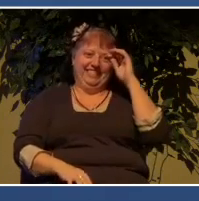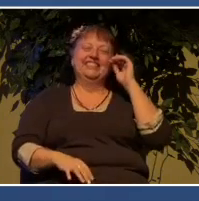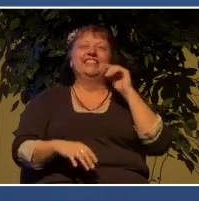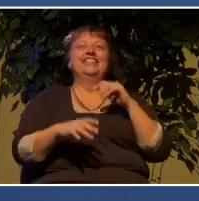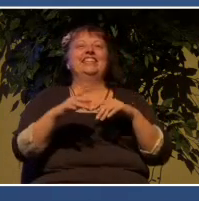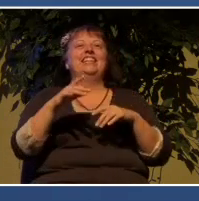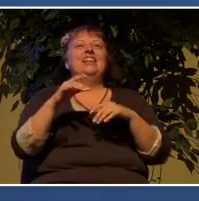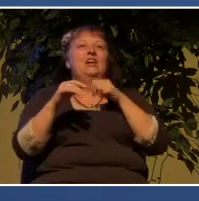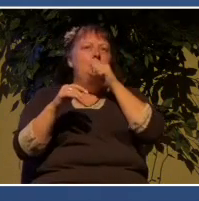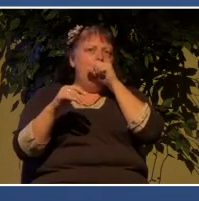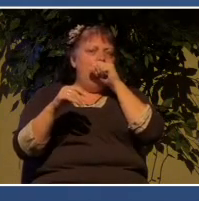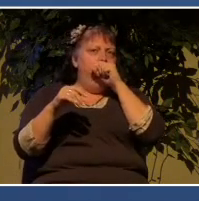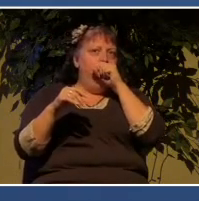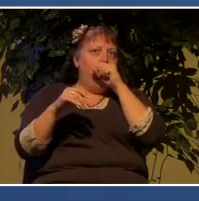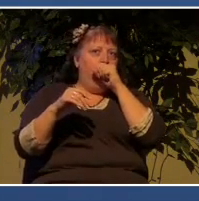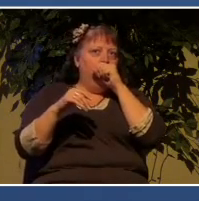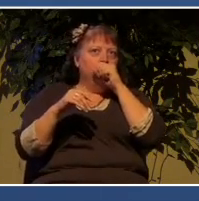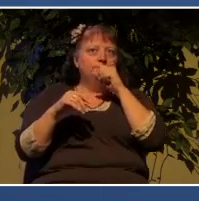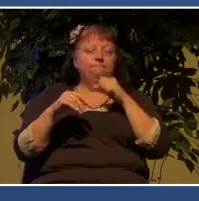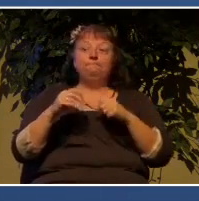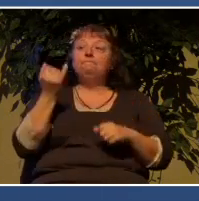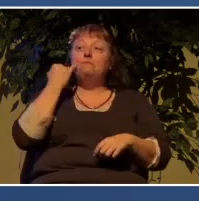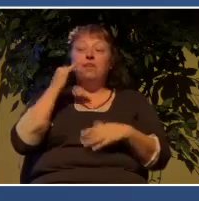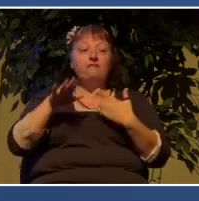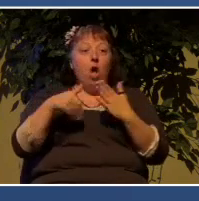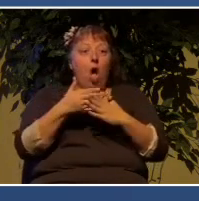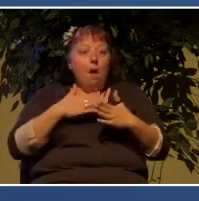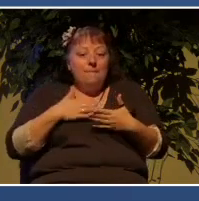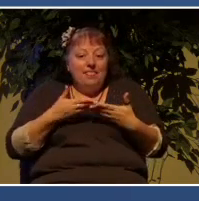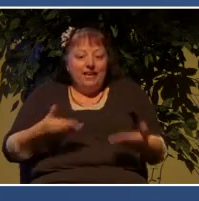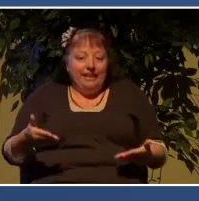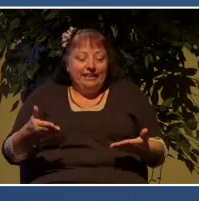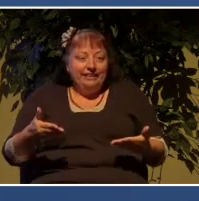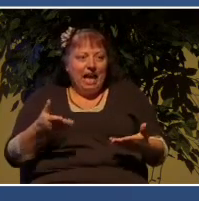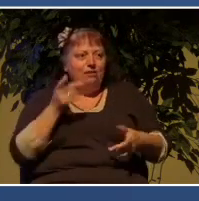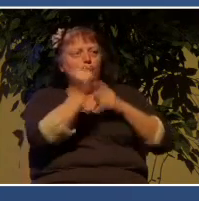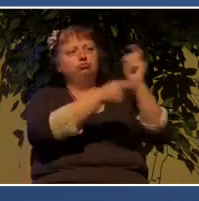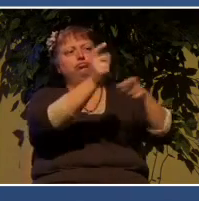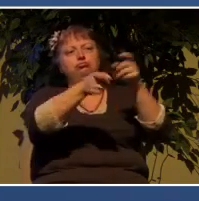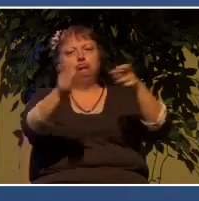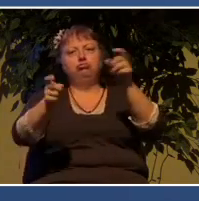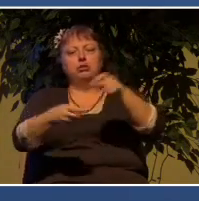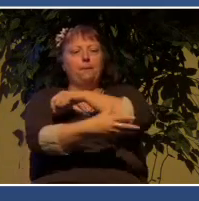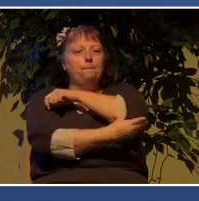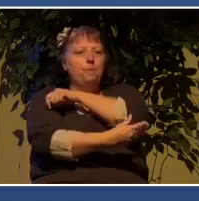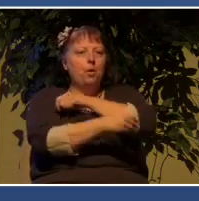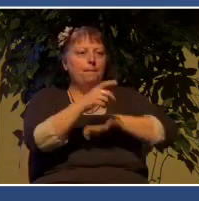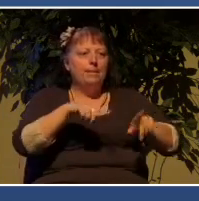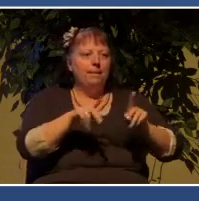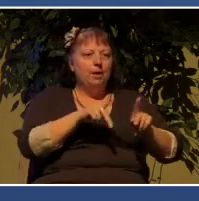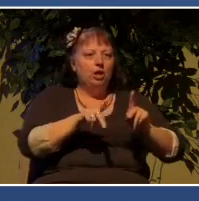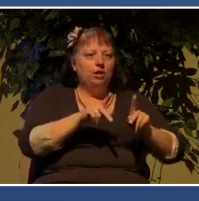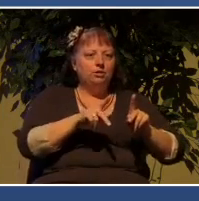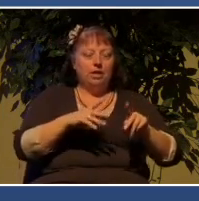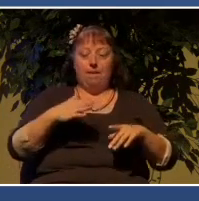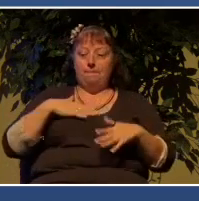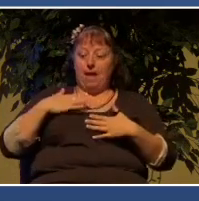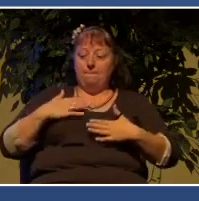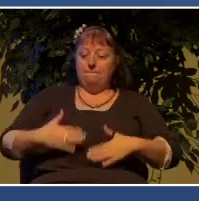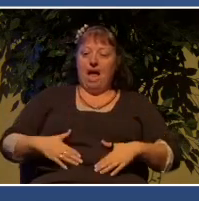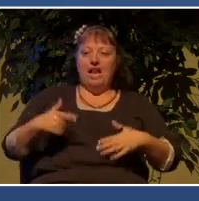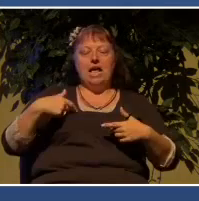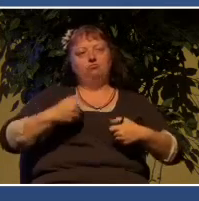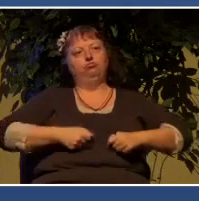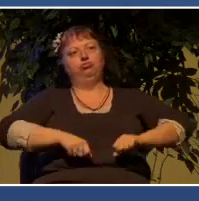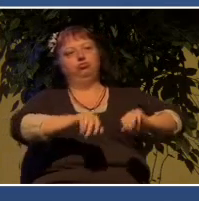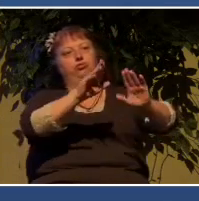I give all I possess to the poor and surrender my body to the flames, but